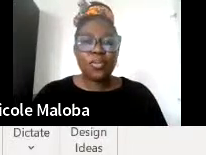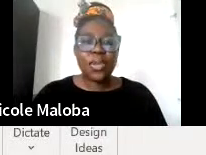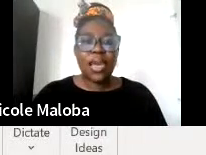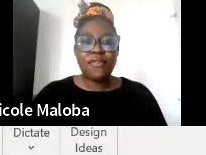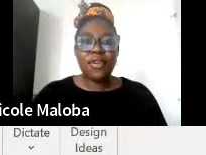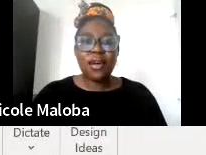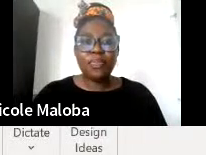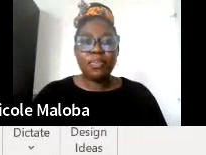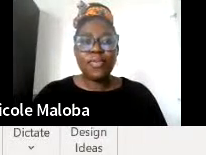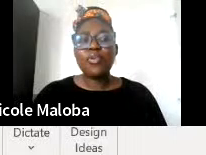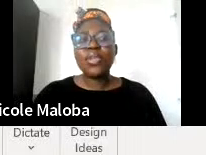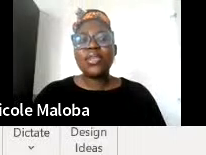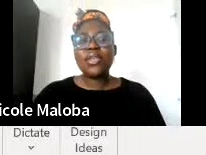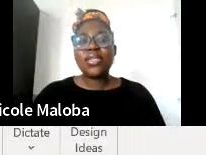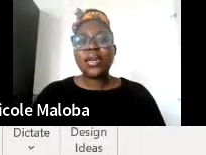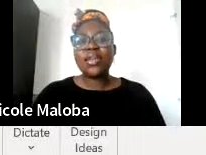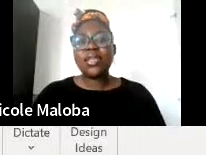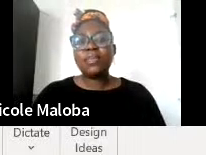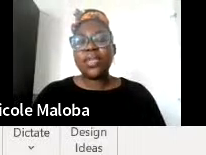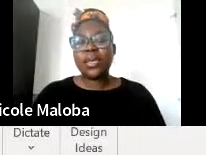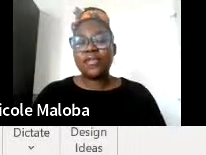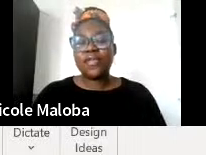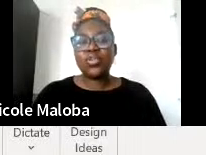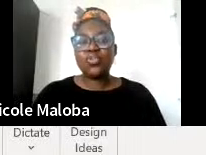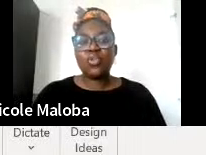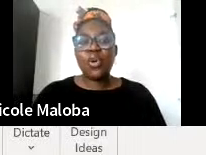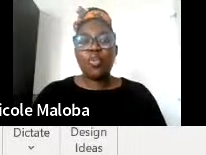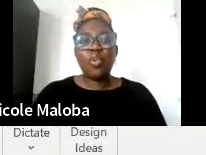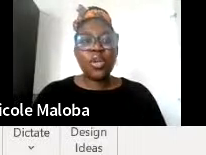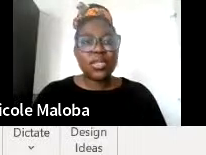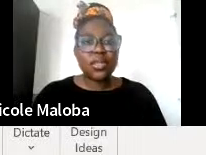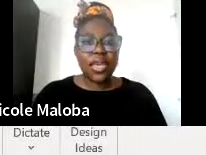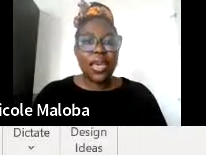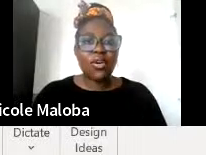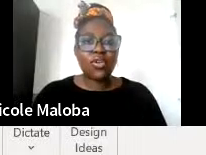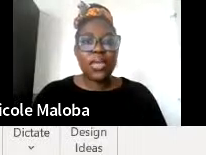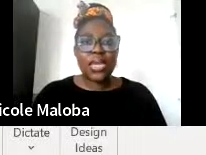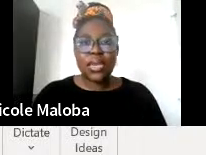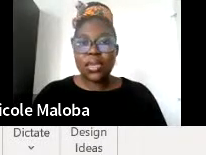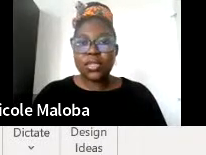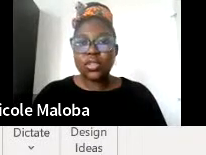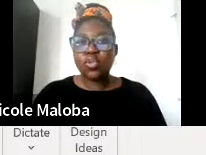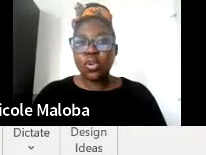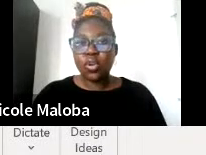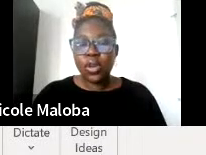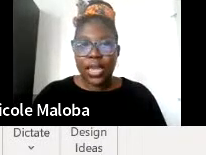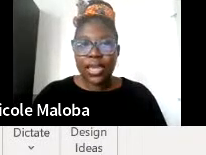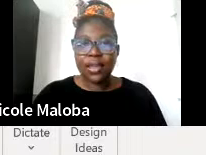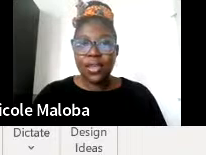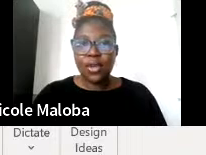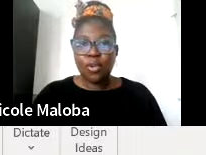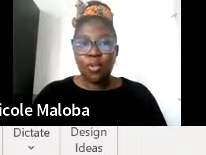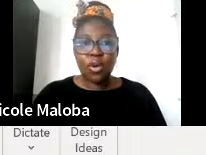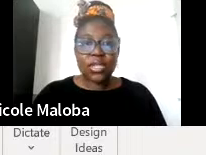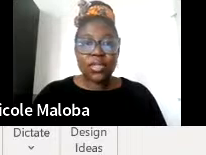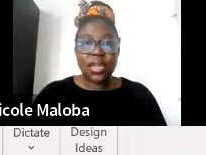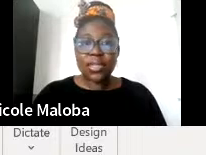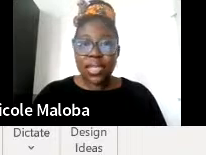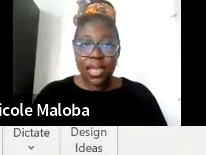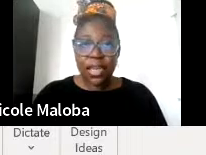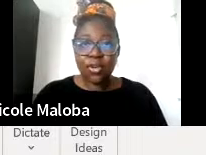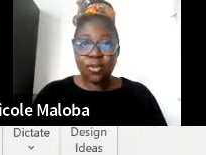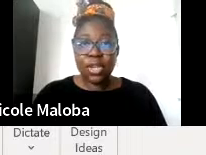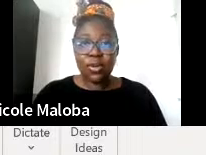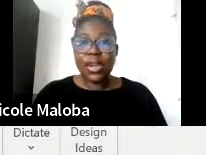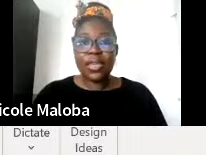care economy in Africa. Before we take a deep delve into what the Care Economy Index could look like, what